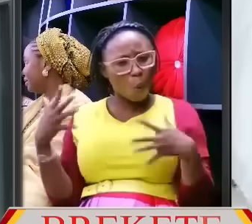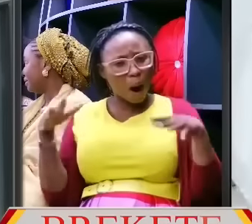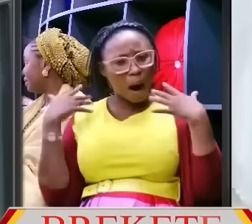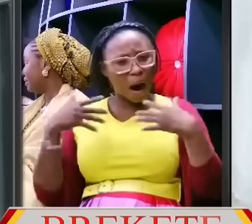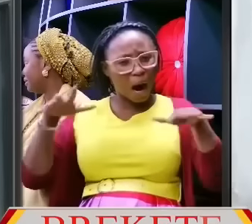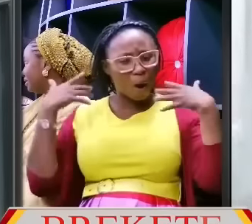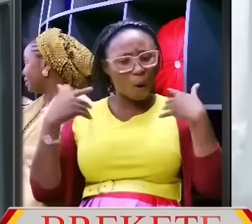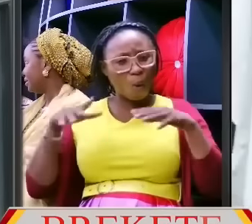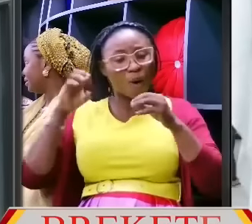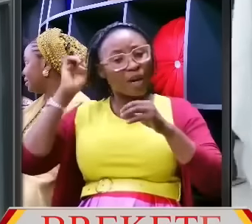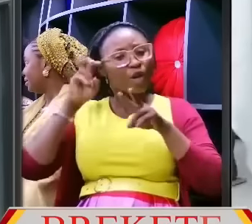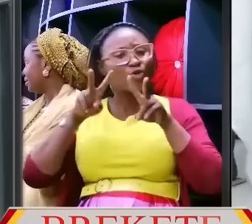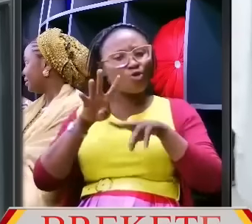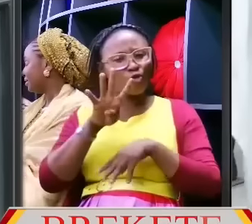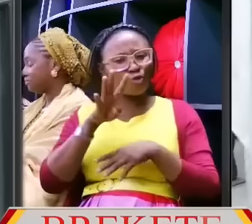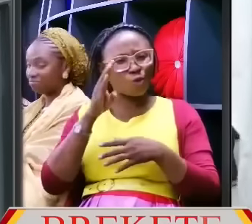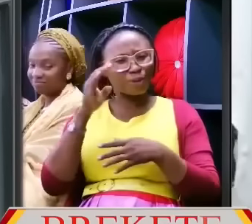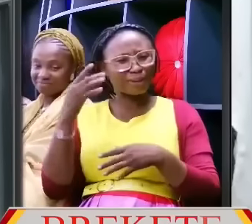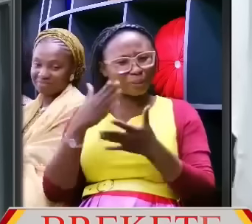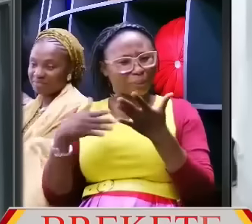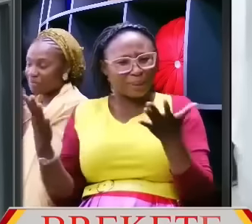He get one of my neighbor.